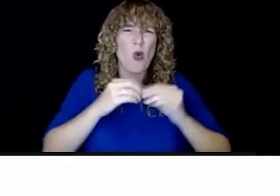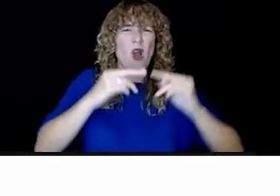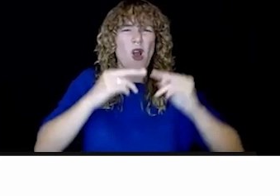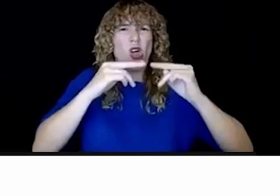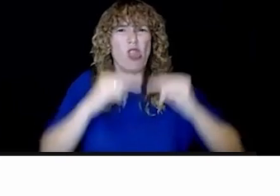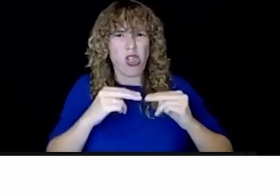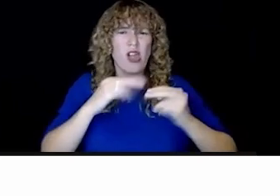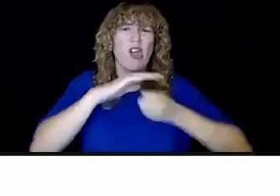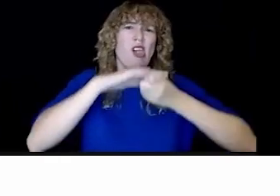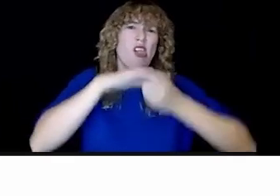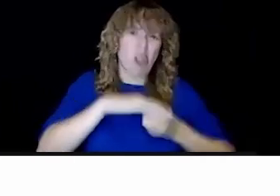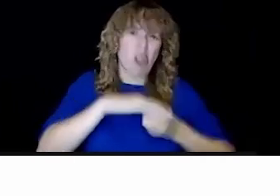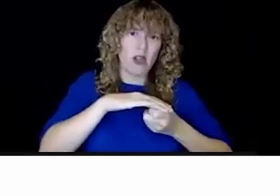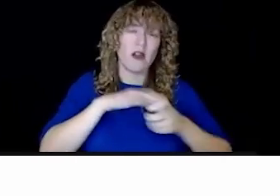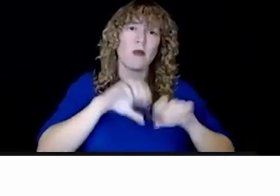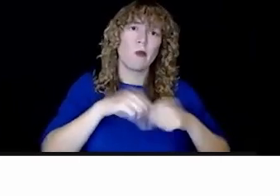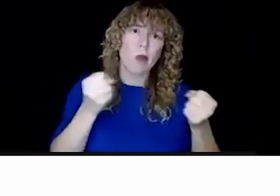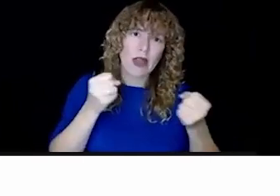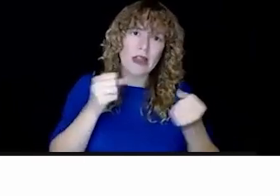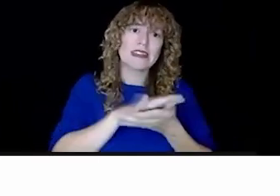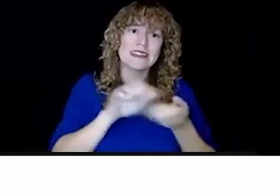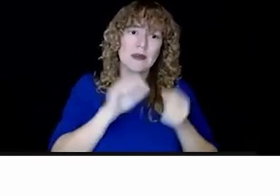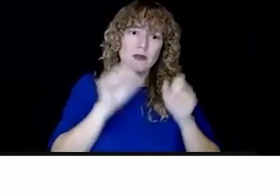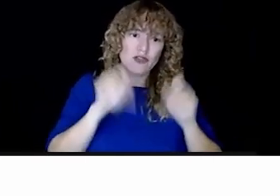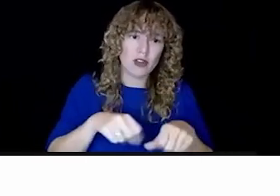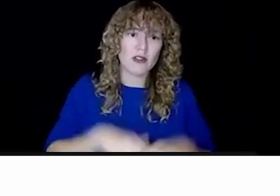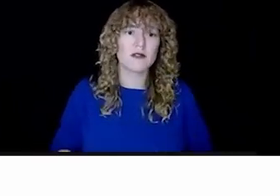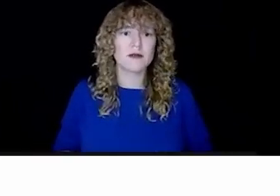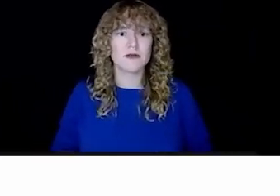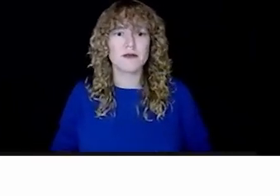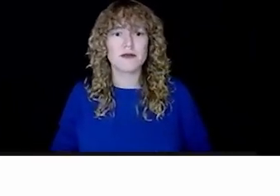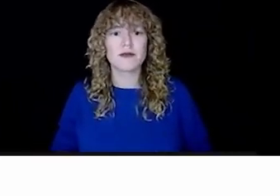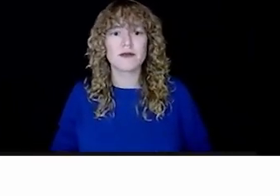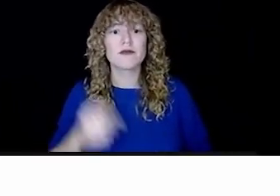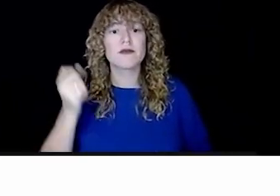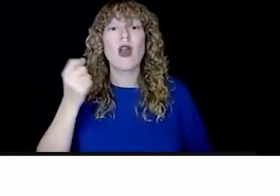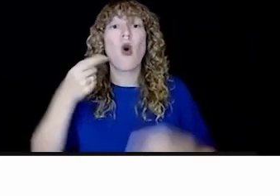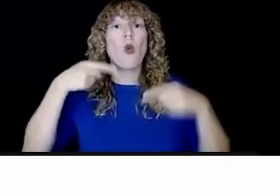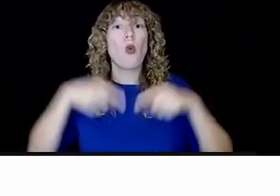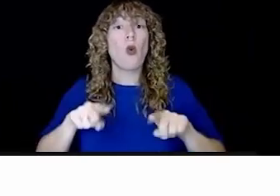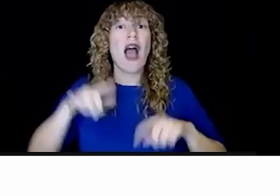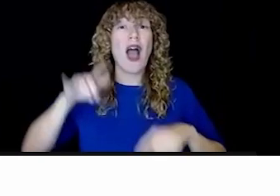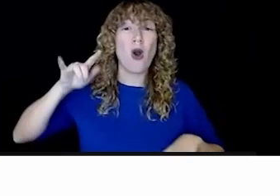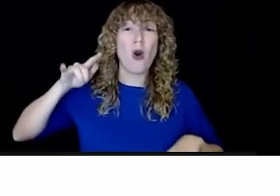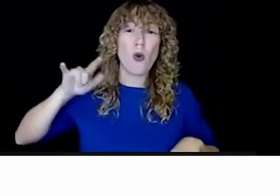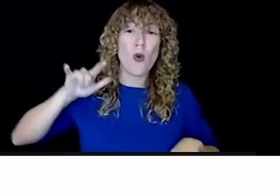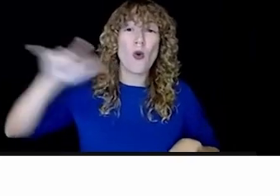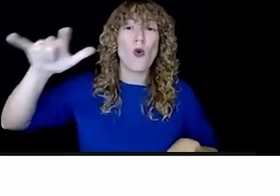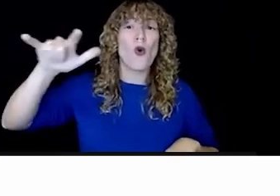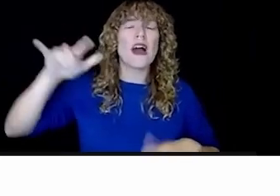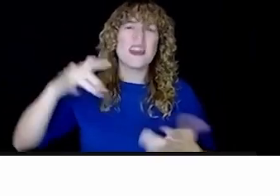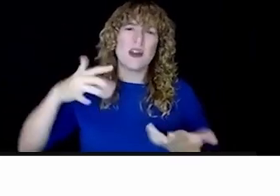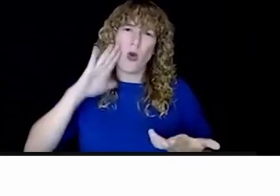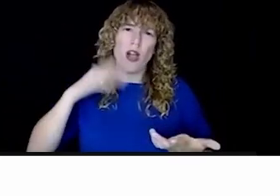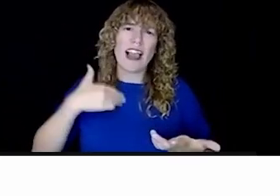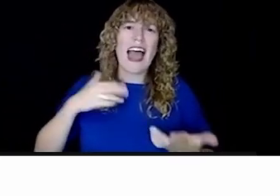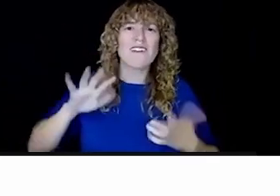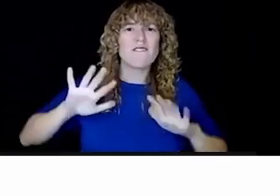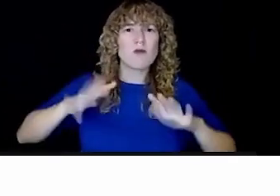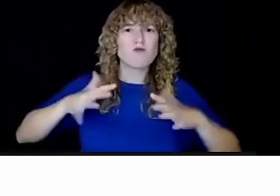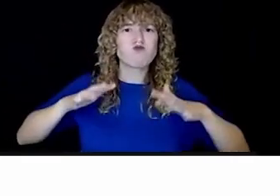be slack, which would allow the mobility device to slide during transits, thereby increasing the risk of damage.